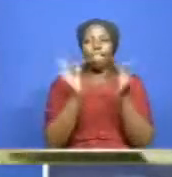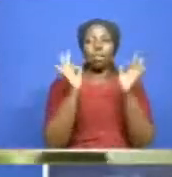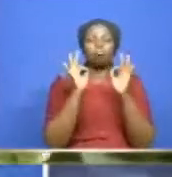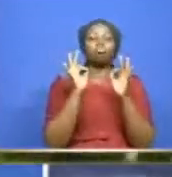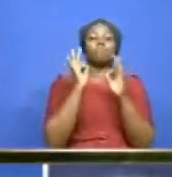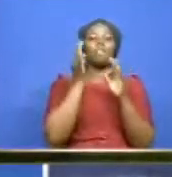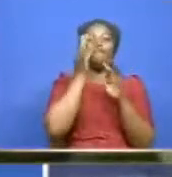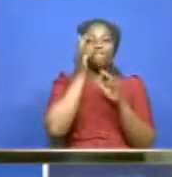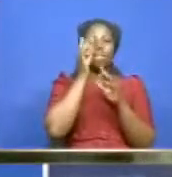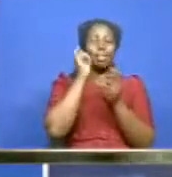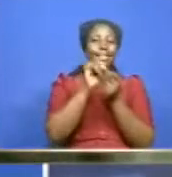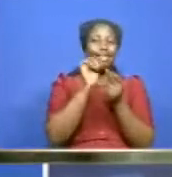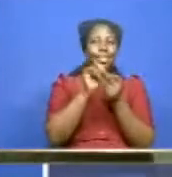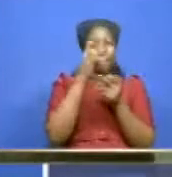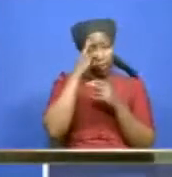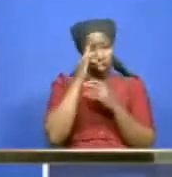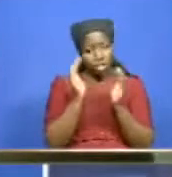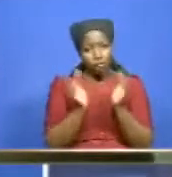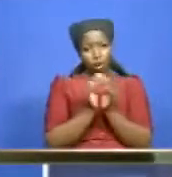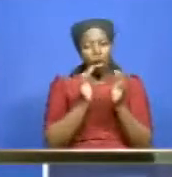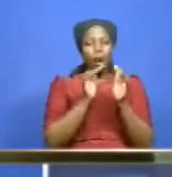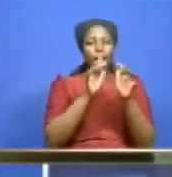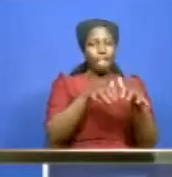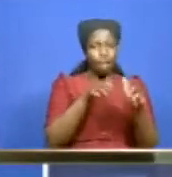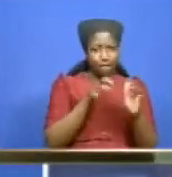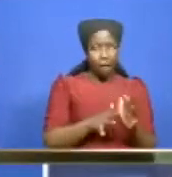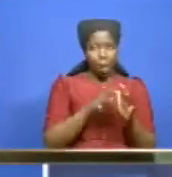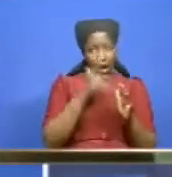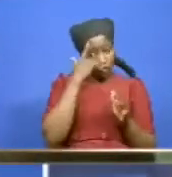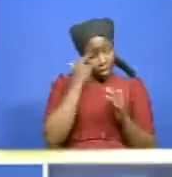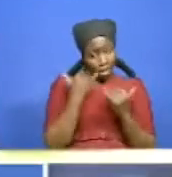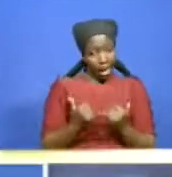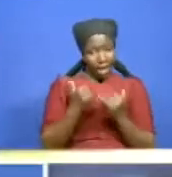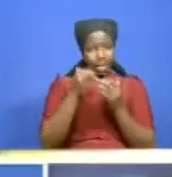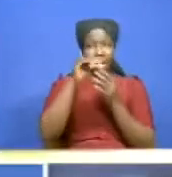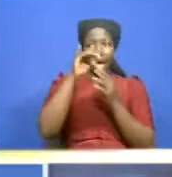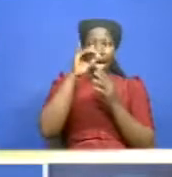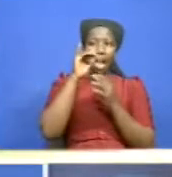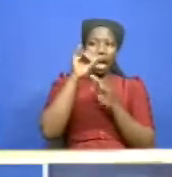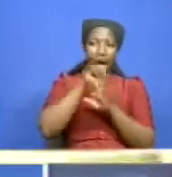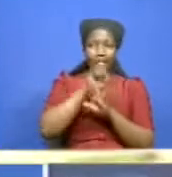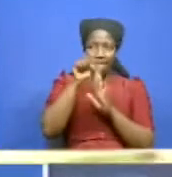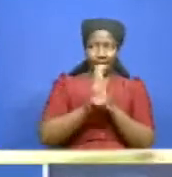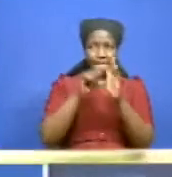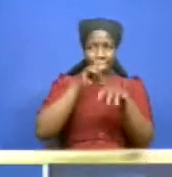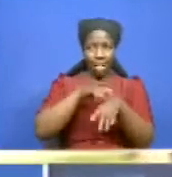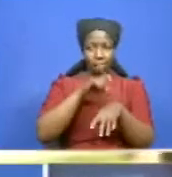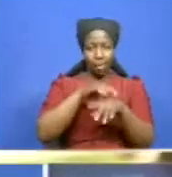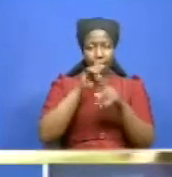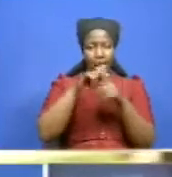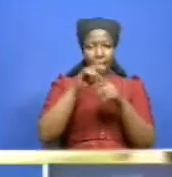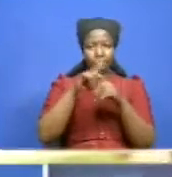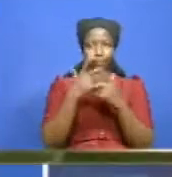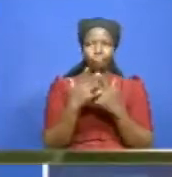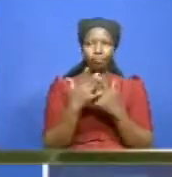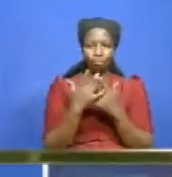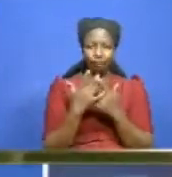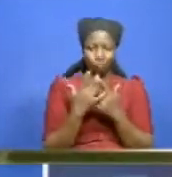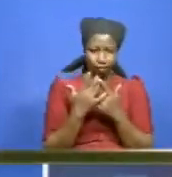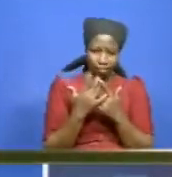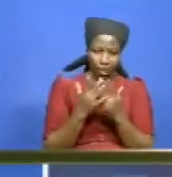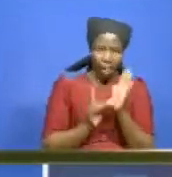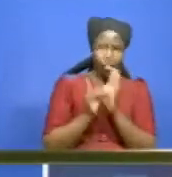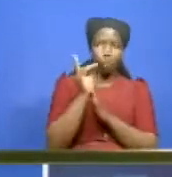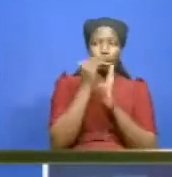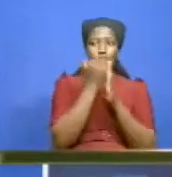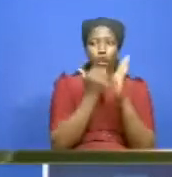service for smallholder avocado farmers for the current harvest period. As part of the firm's out-grower development programs,